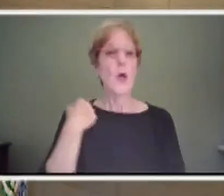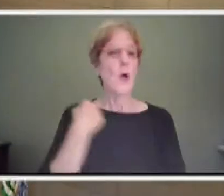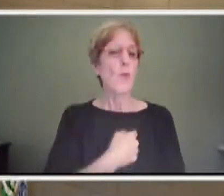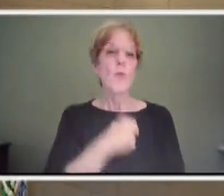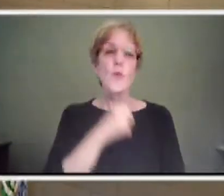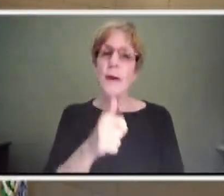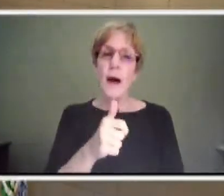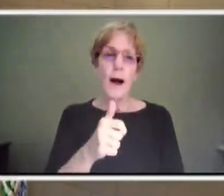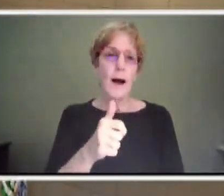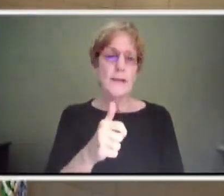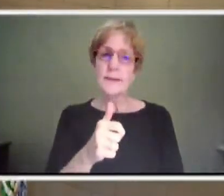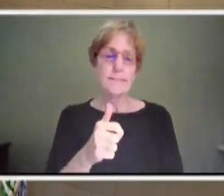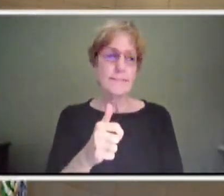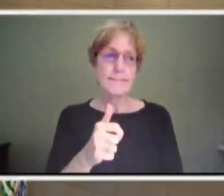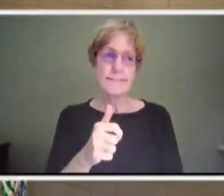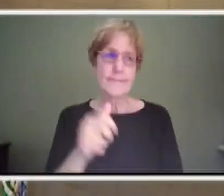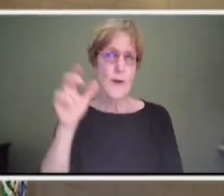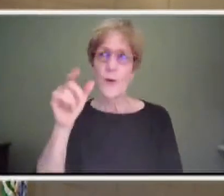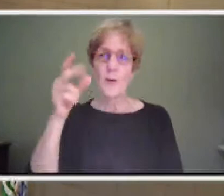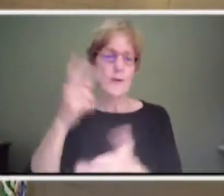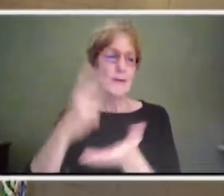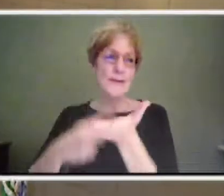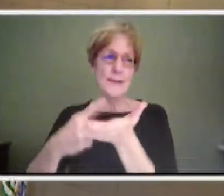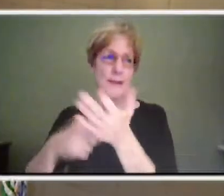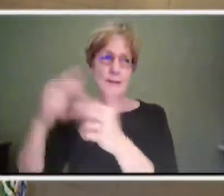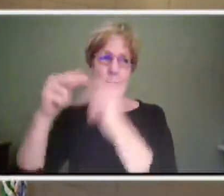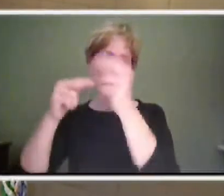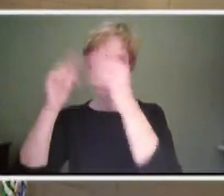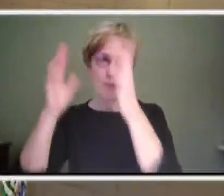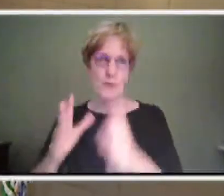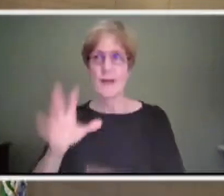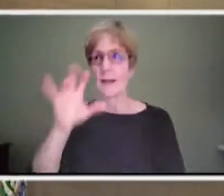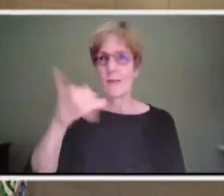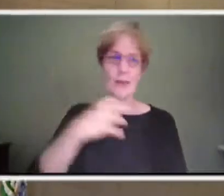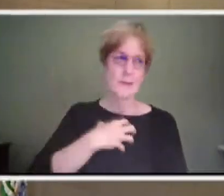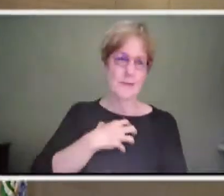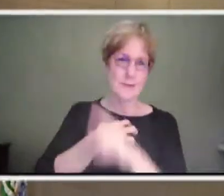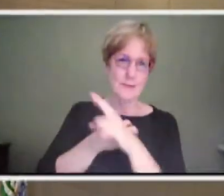most contentious part of the petition. That we are only